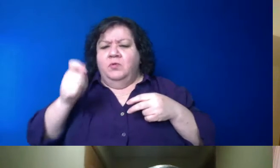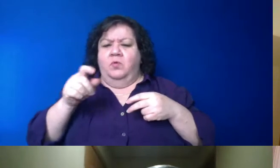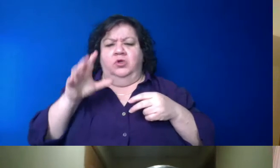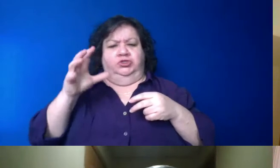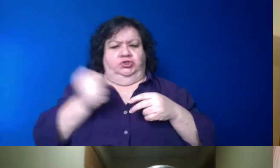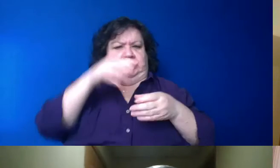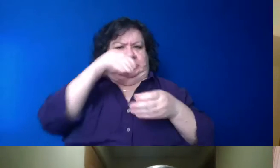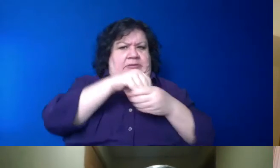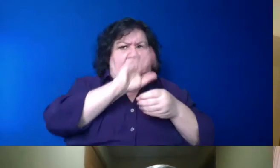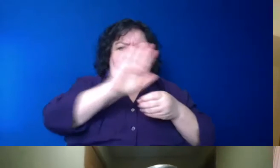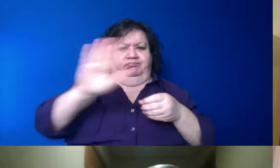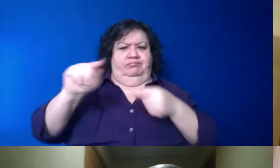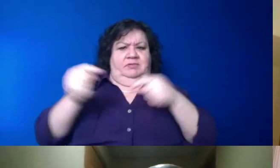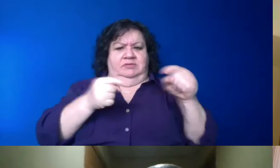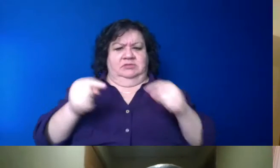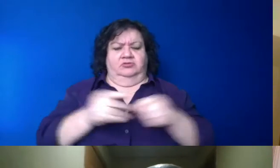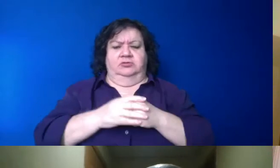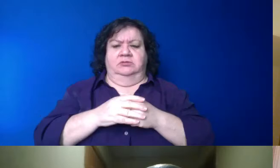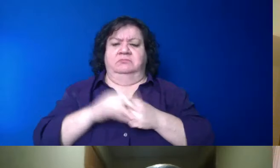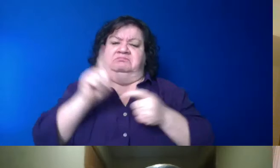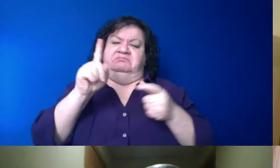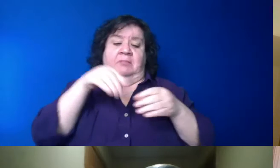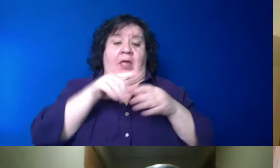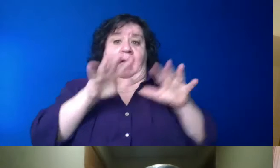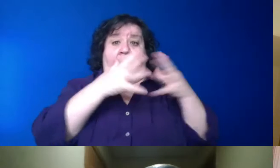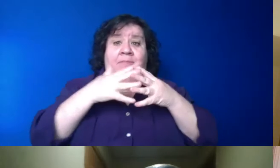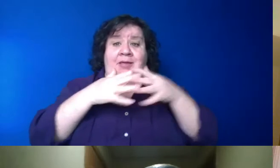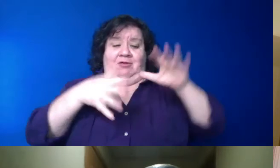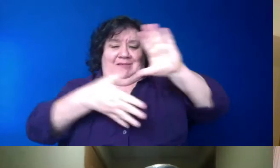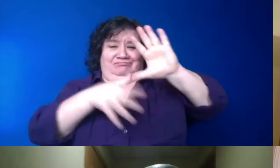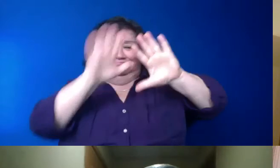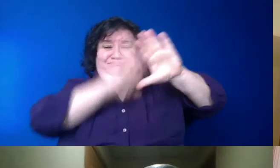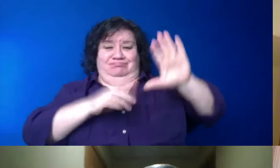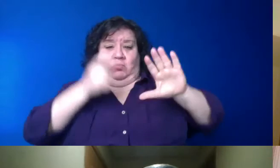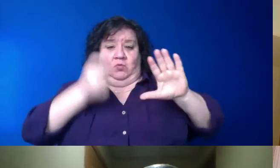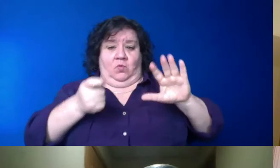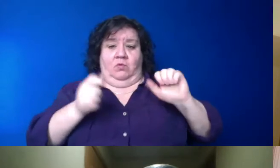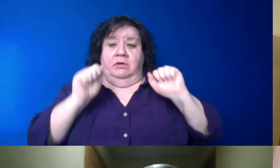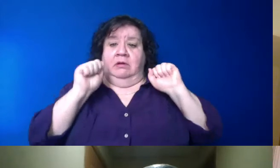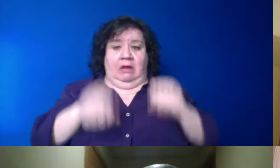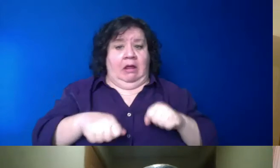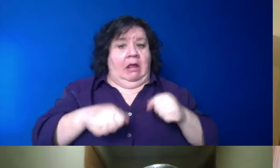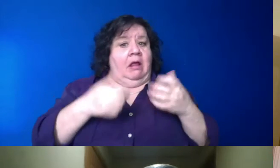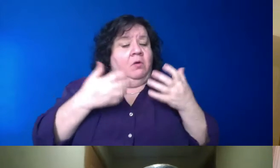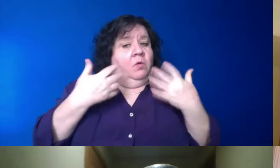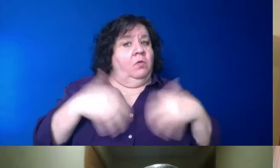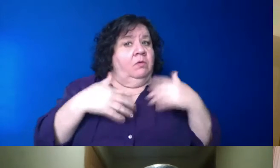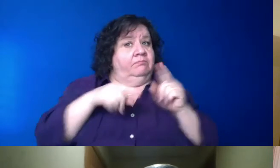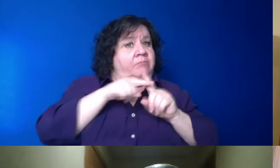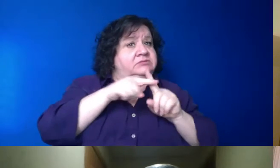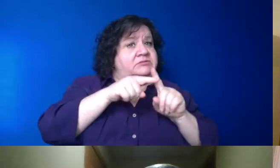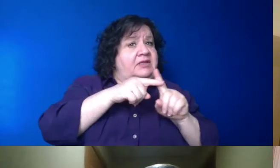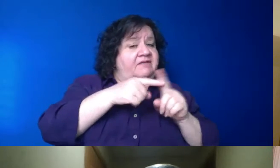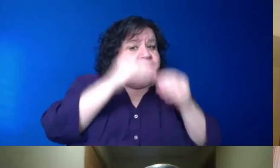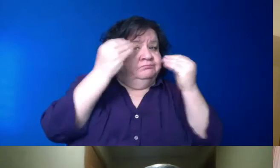Economic, Social and Cultural Rights Treaty of the Council of Europe. They have very advanced jurisprudence, particularly on the right